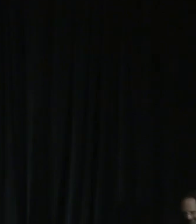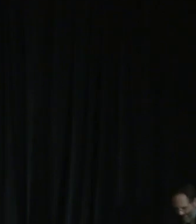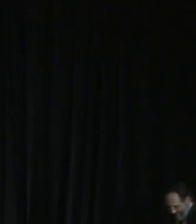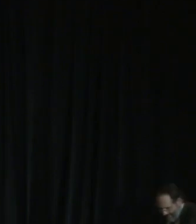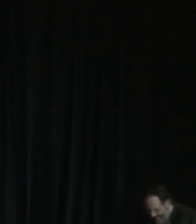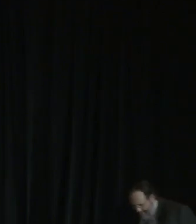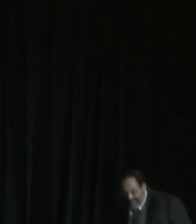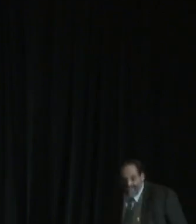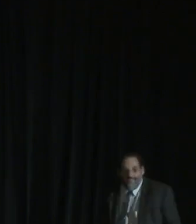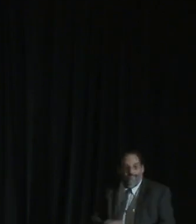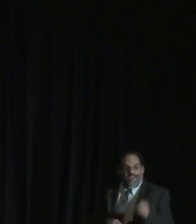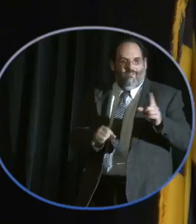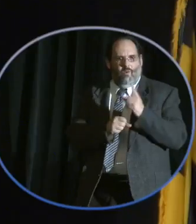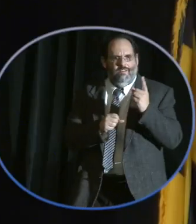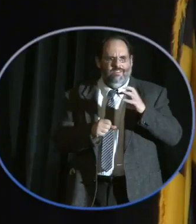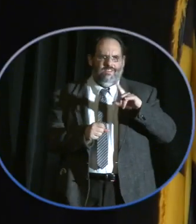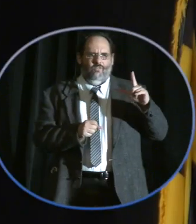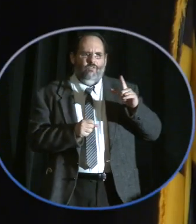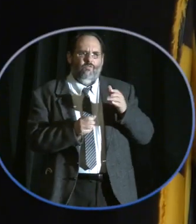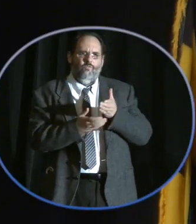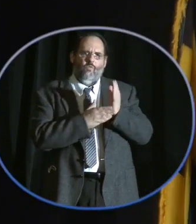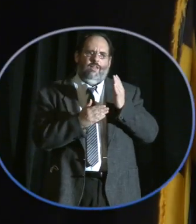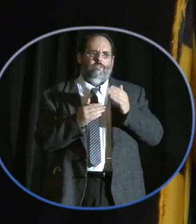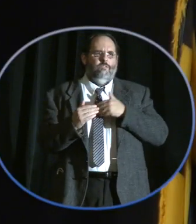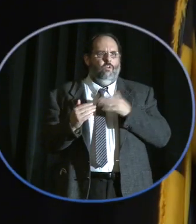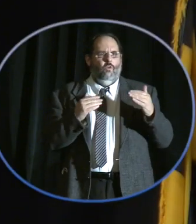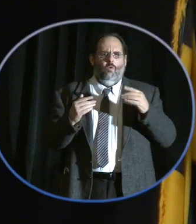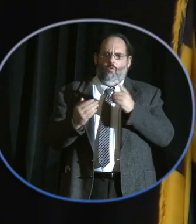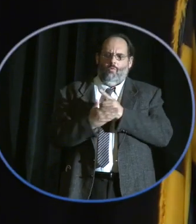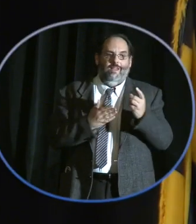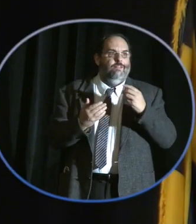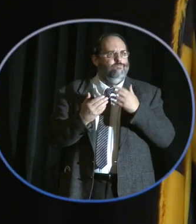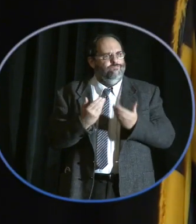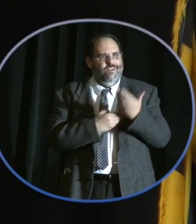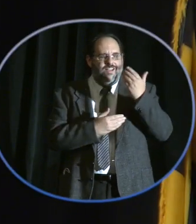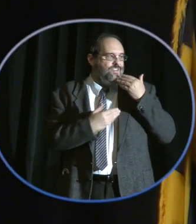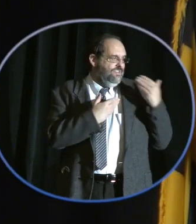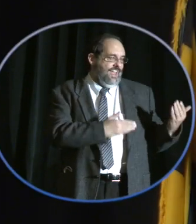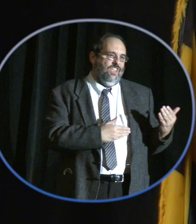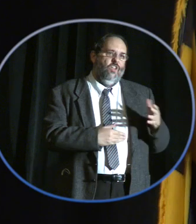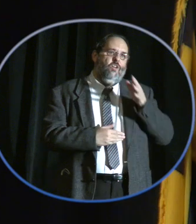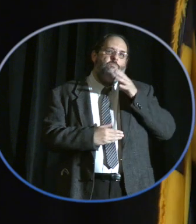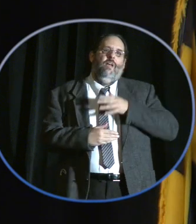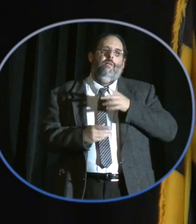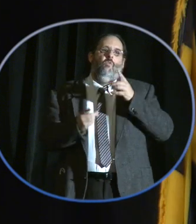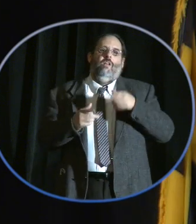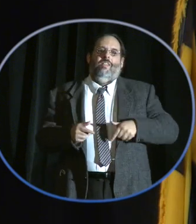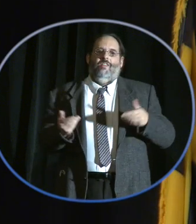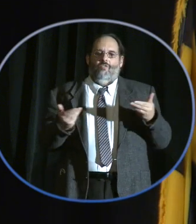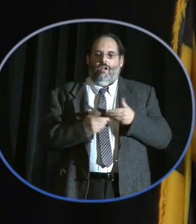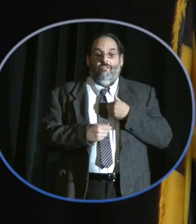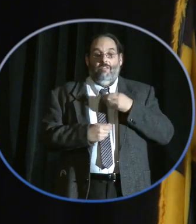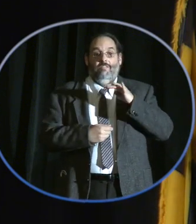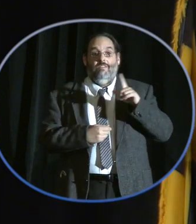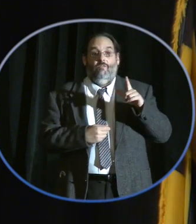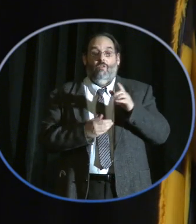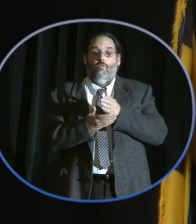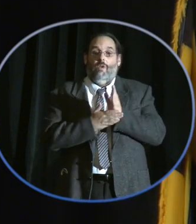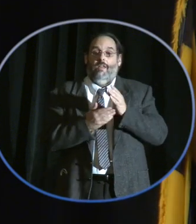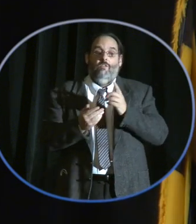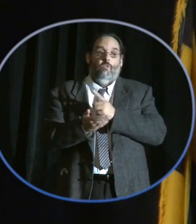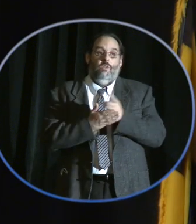everyone. Thank you very much, Madam Director, for the introduction. And this is Civil Rights